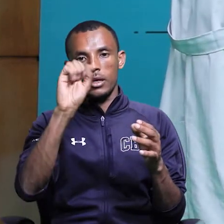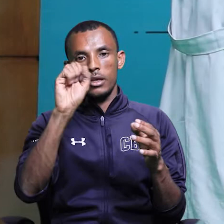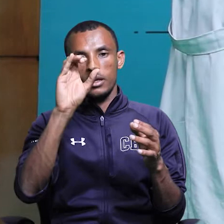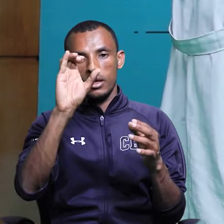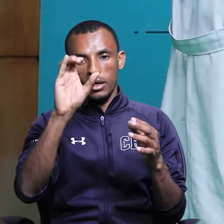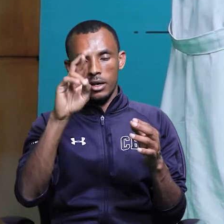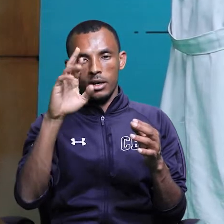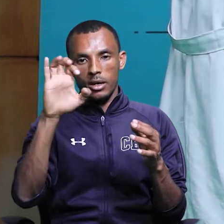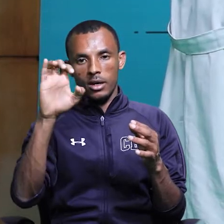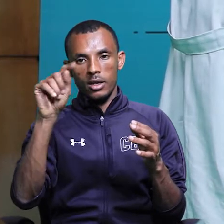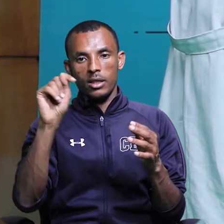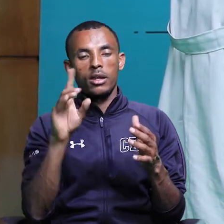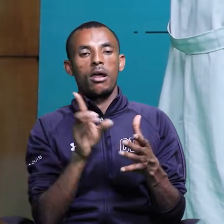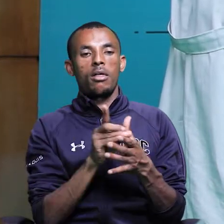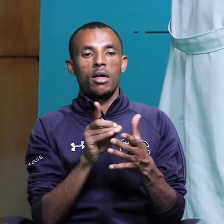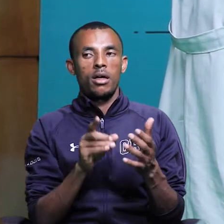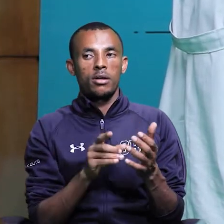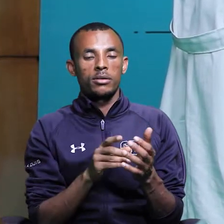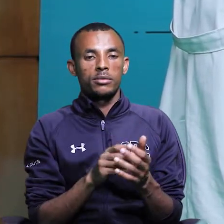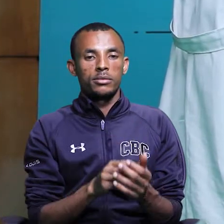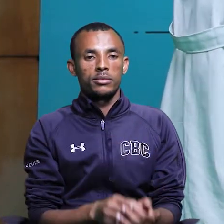represent discrete.